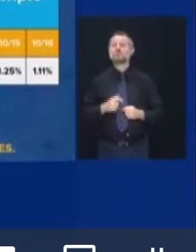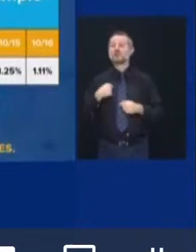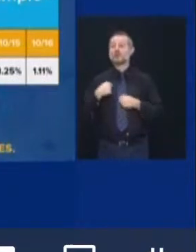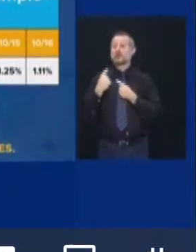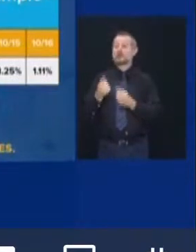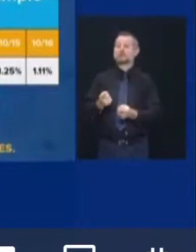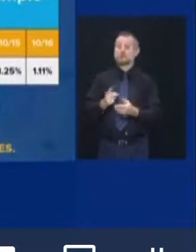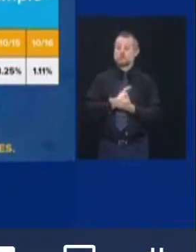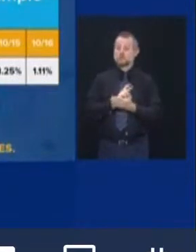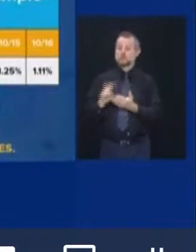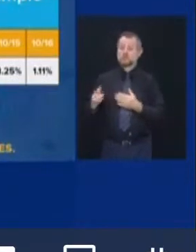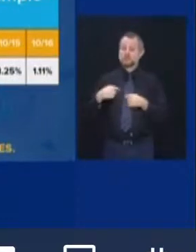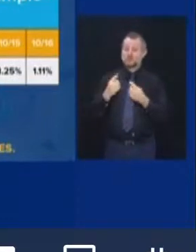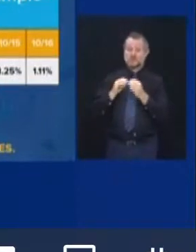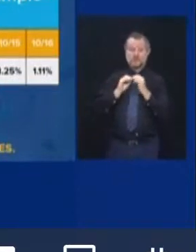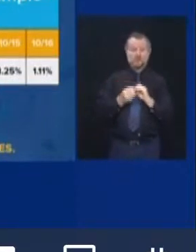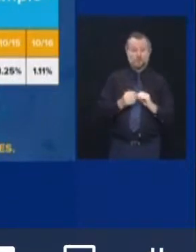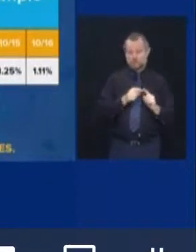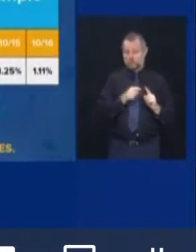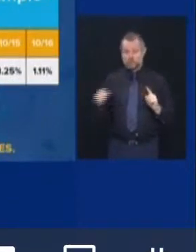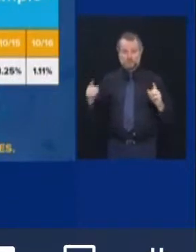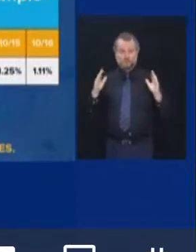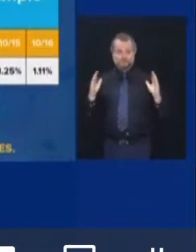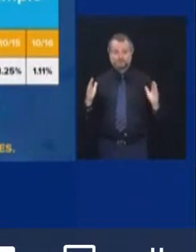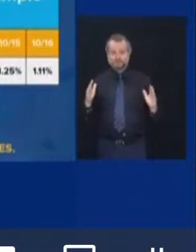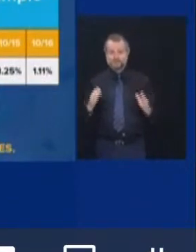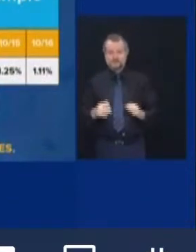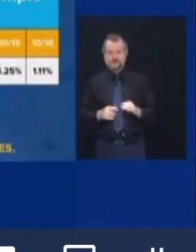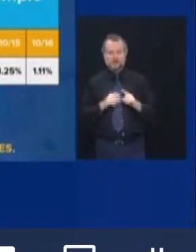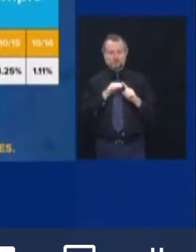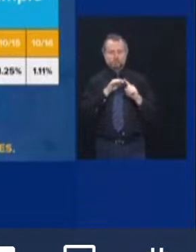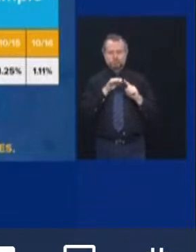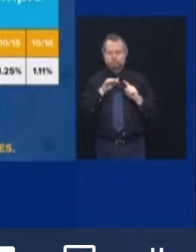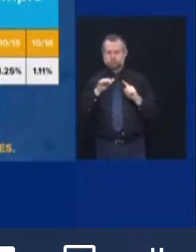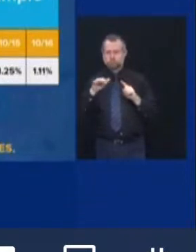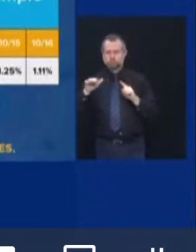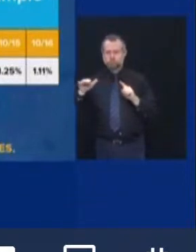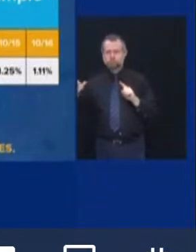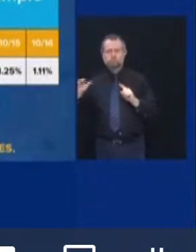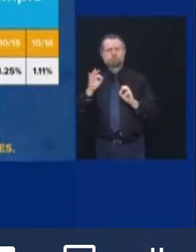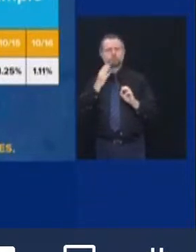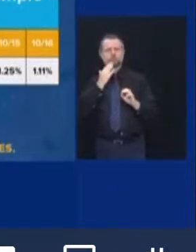14 days. We have been remarkably constant.